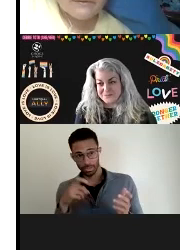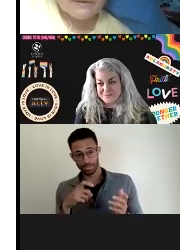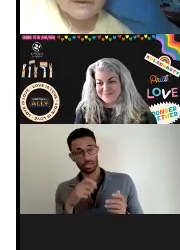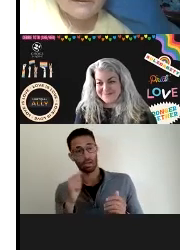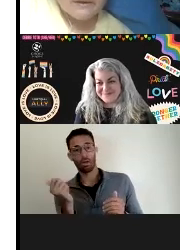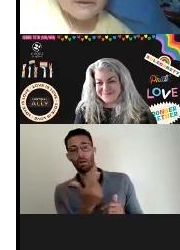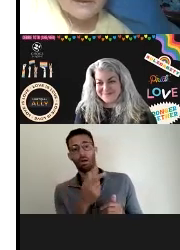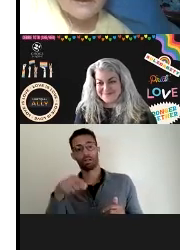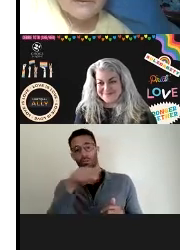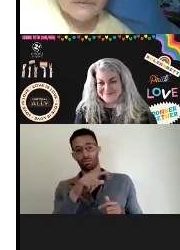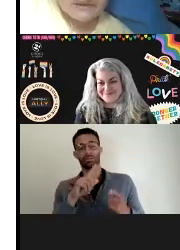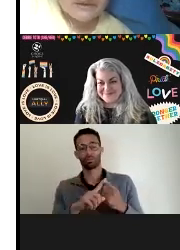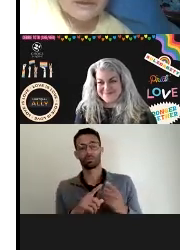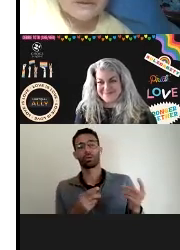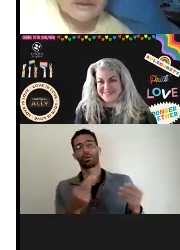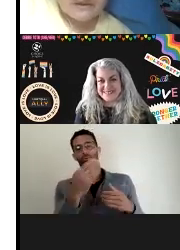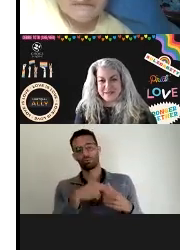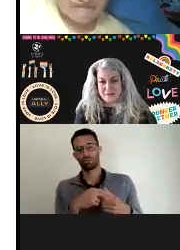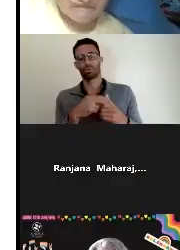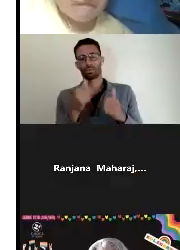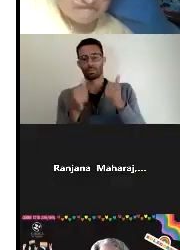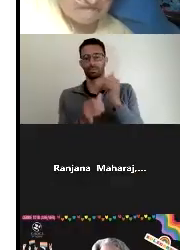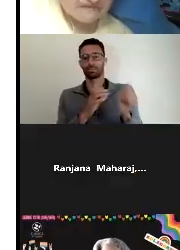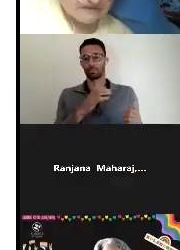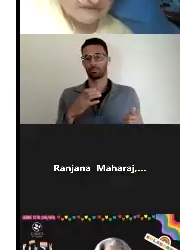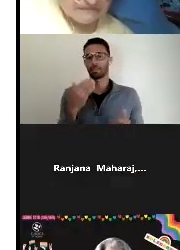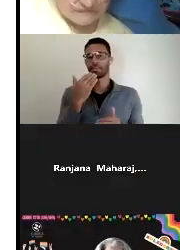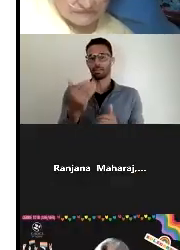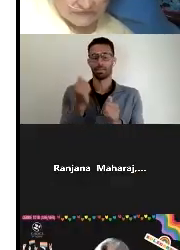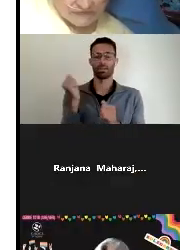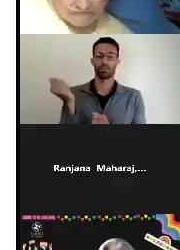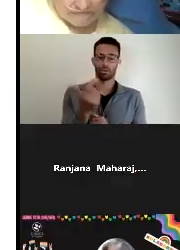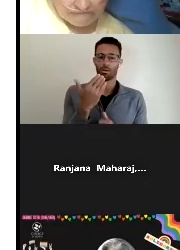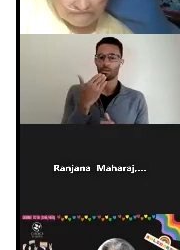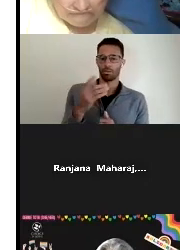second Tuesdays. Thank you, everybody. Thank you, Debbie. Thank you.